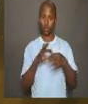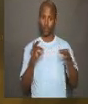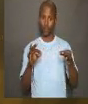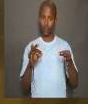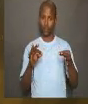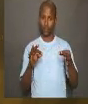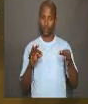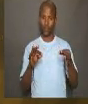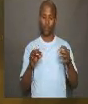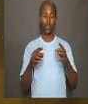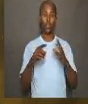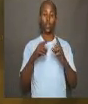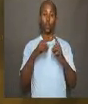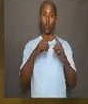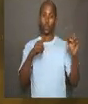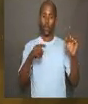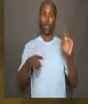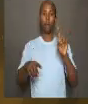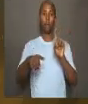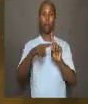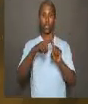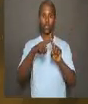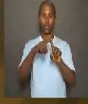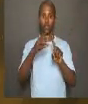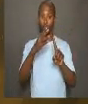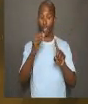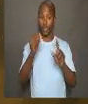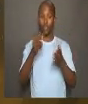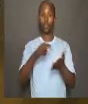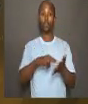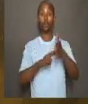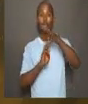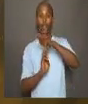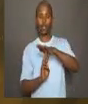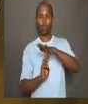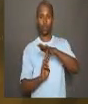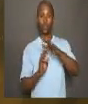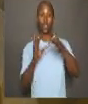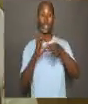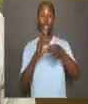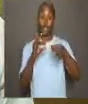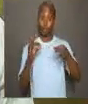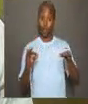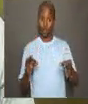and the contrapositives and converses of a statement.